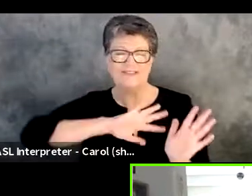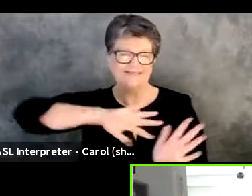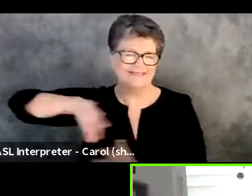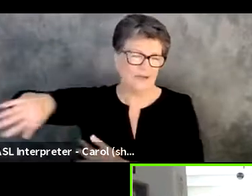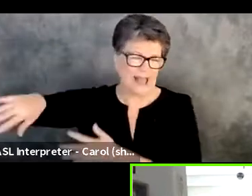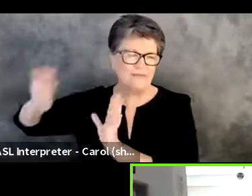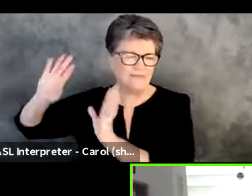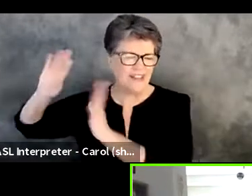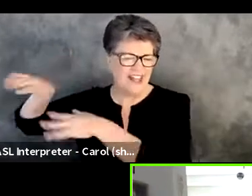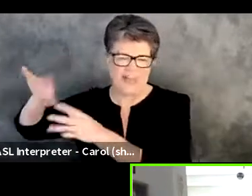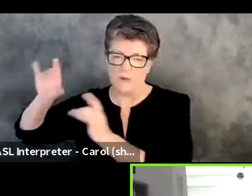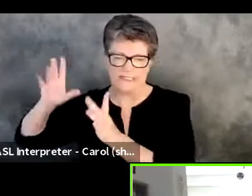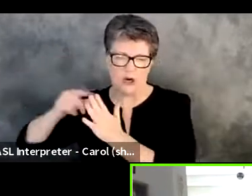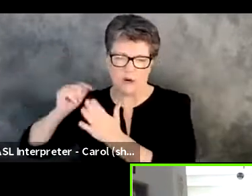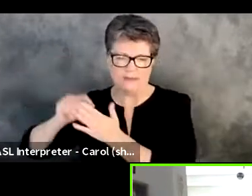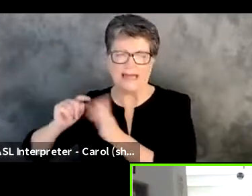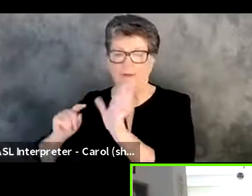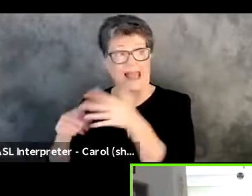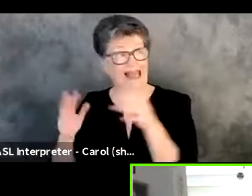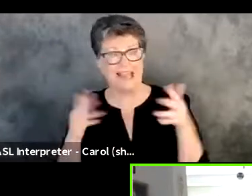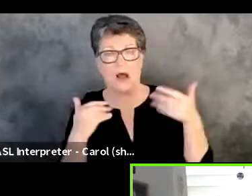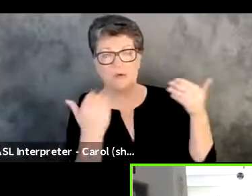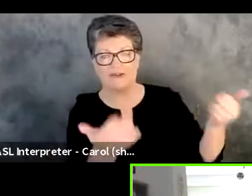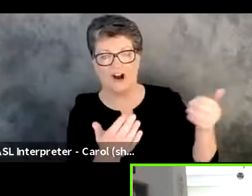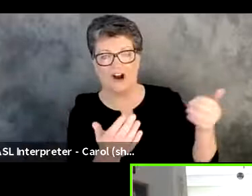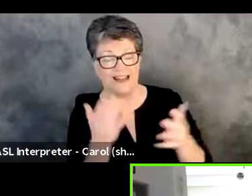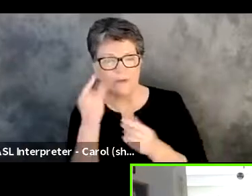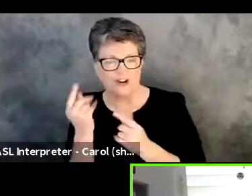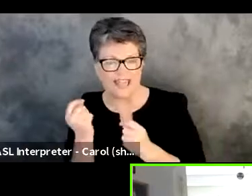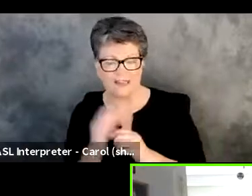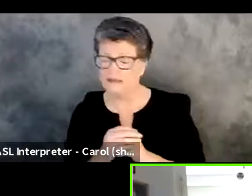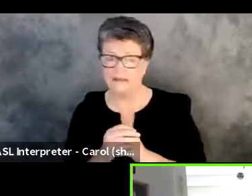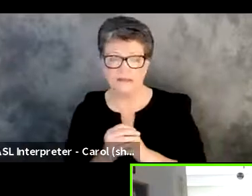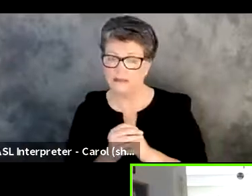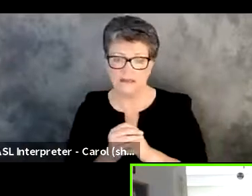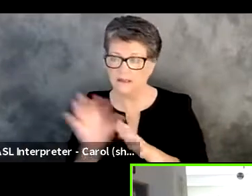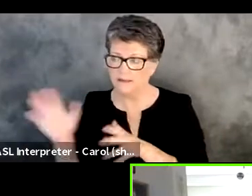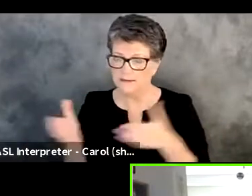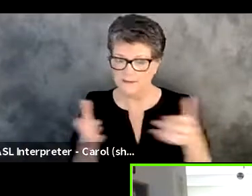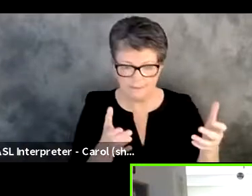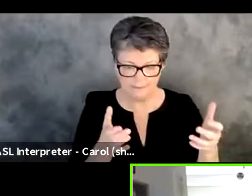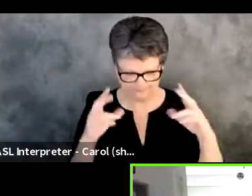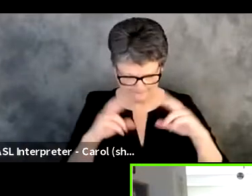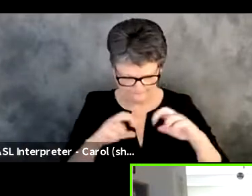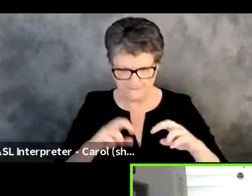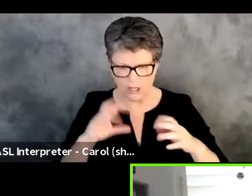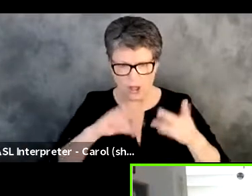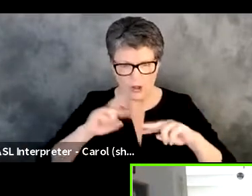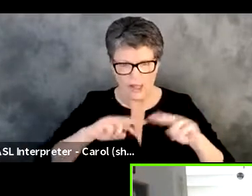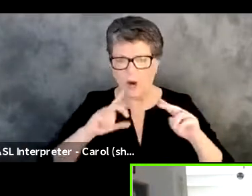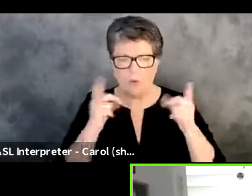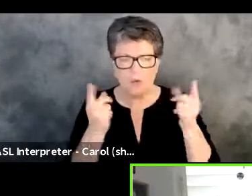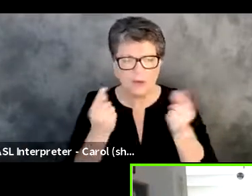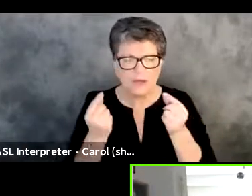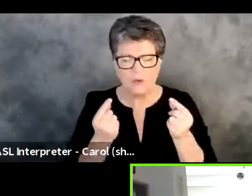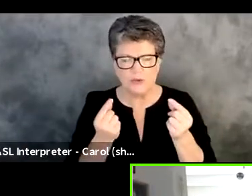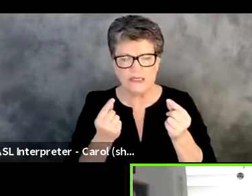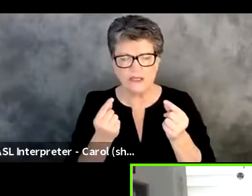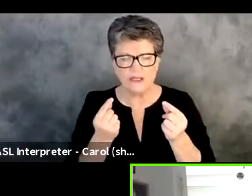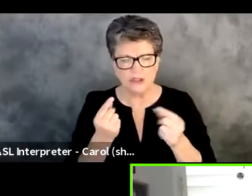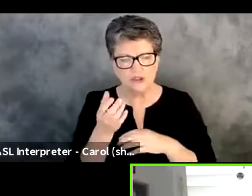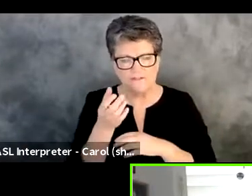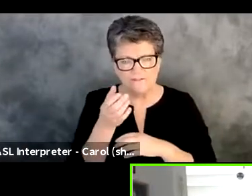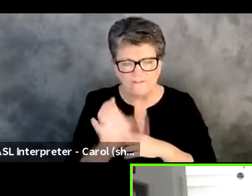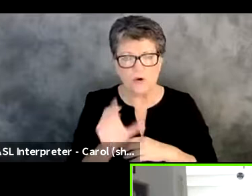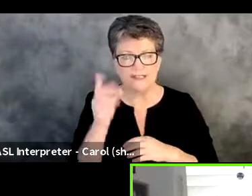oh, that was a terrible time, and forget it. We really need to look at what are we doing to force the